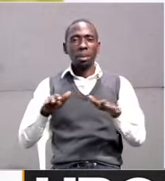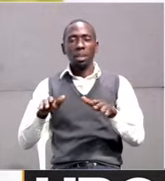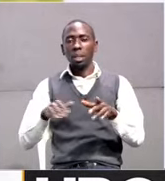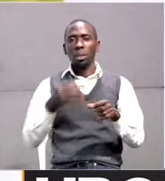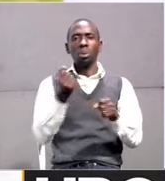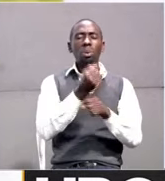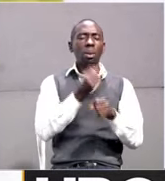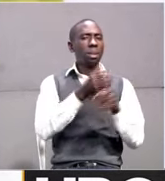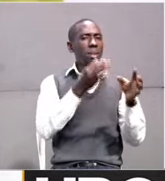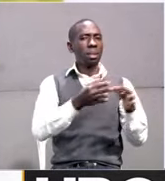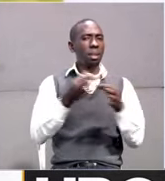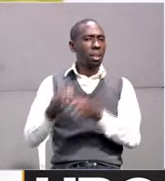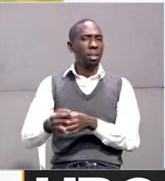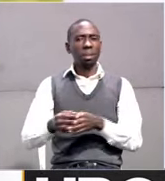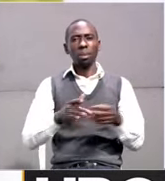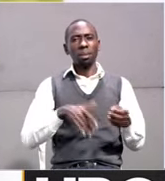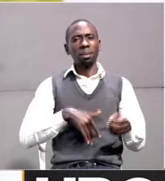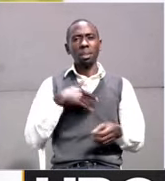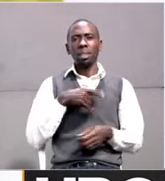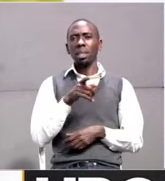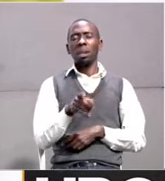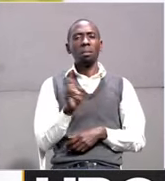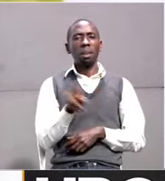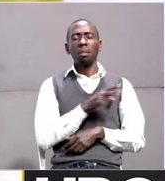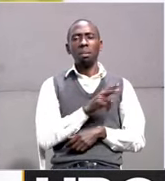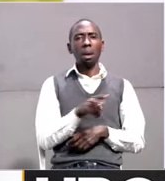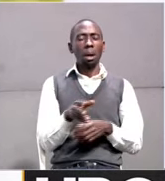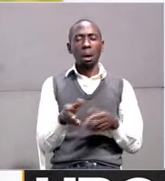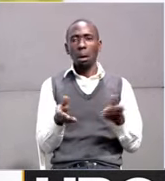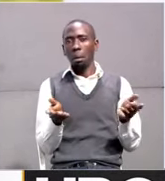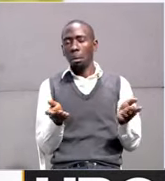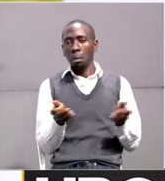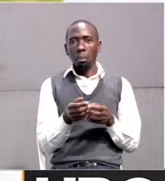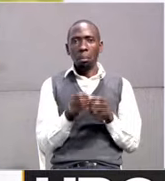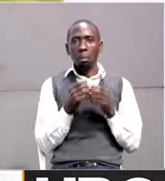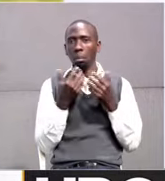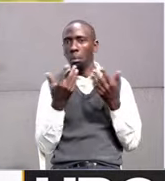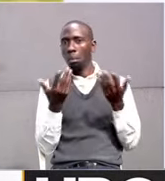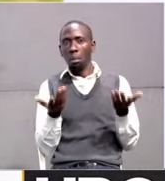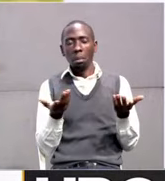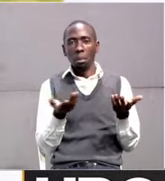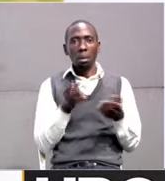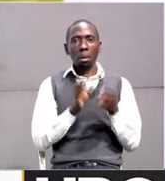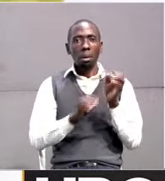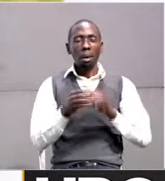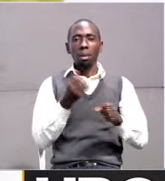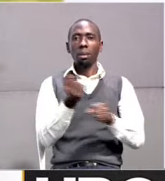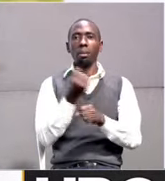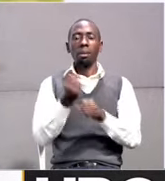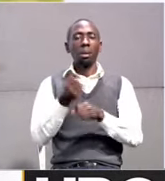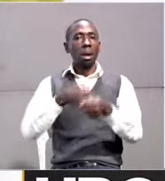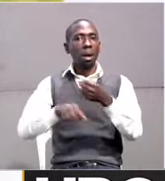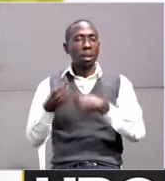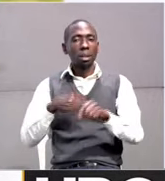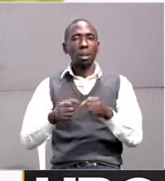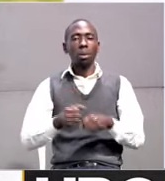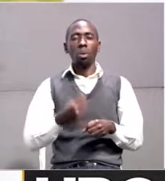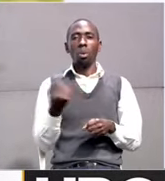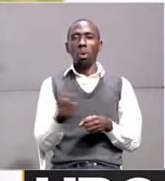doing things which are really just okugumaza, banainchi, to preoccupy